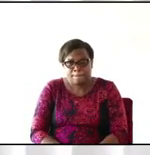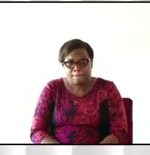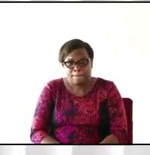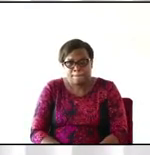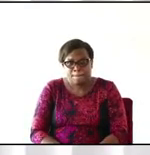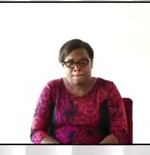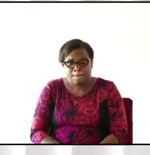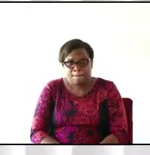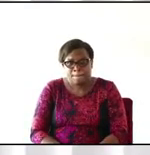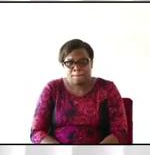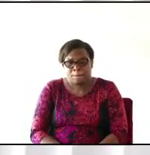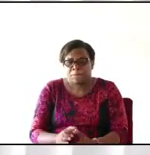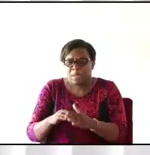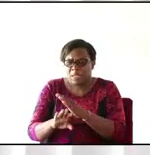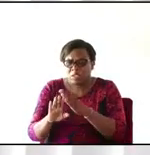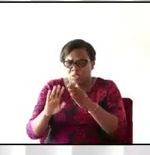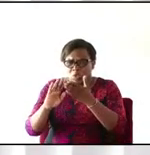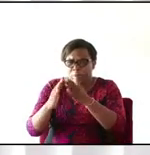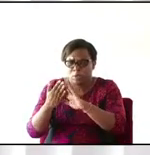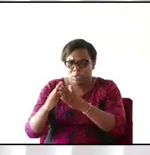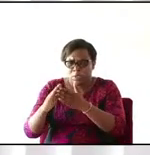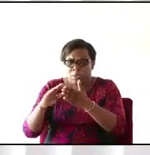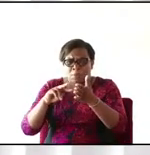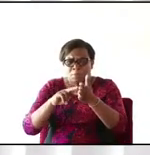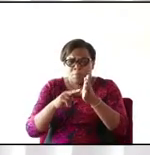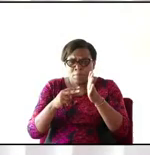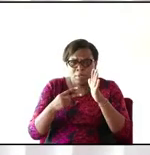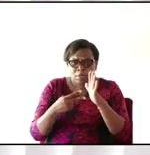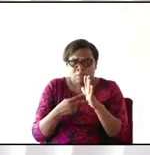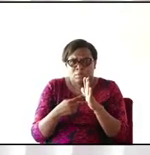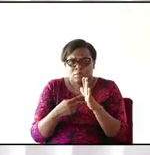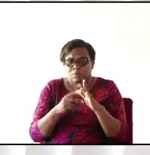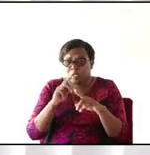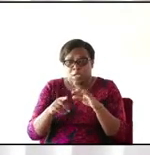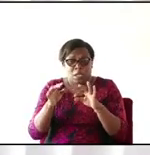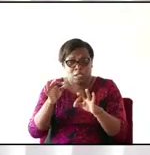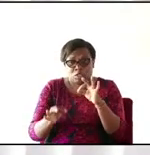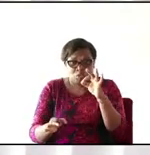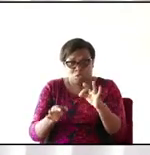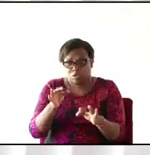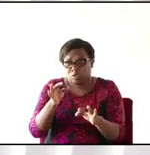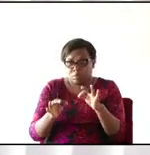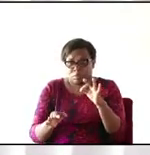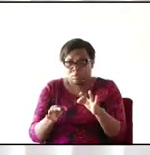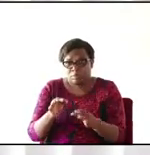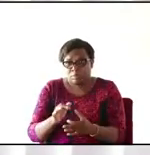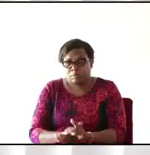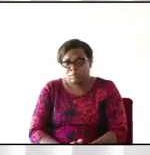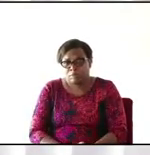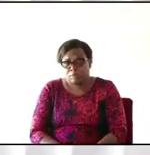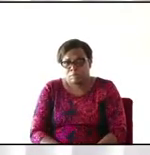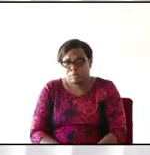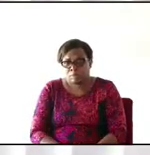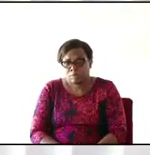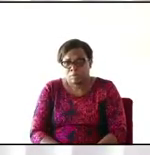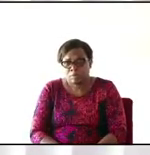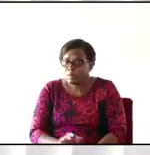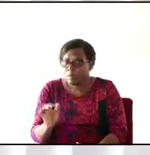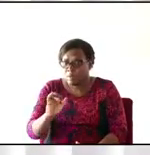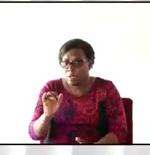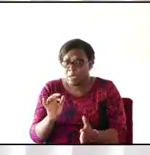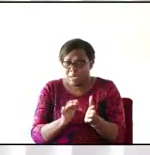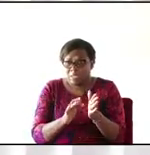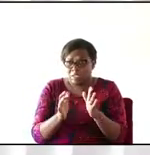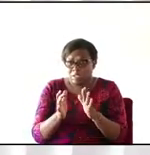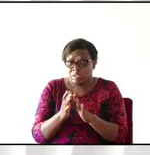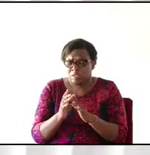Going into community means that we're going to have to be non-judgmental. We're going to have to be like Jesus when